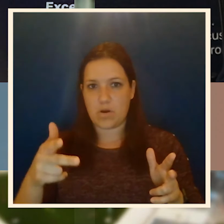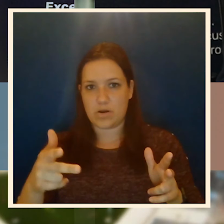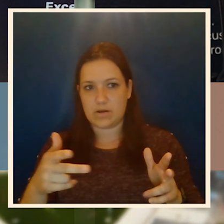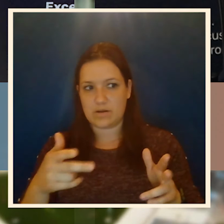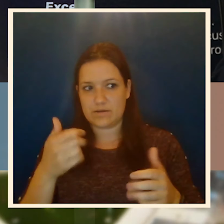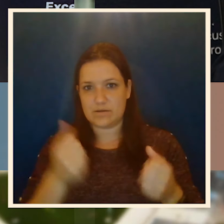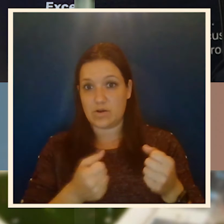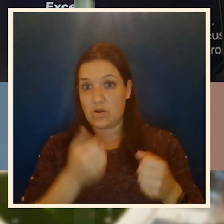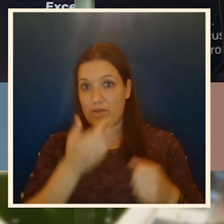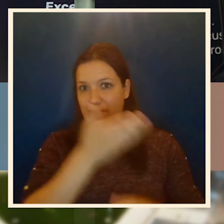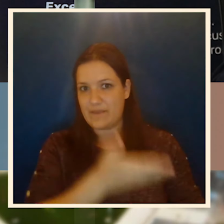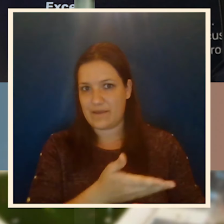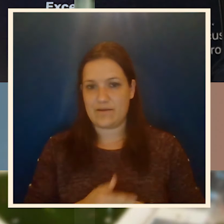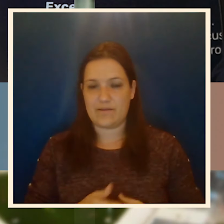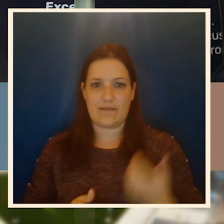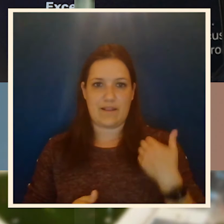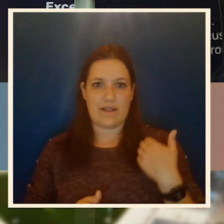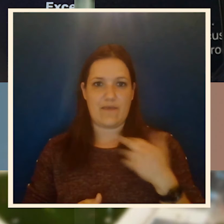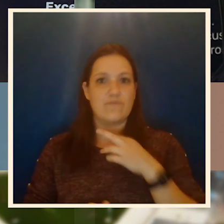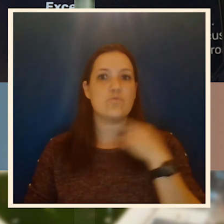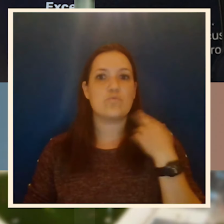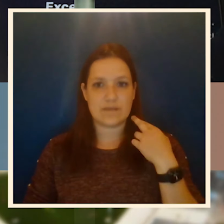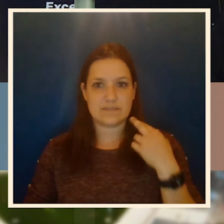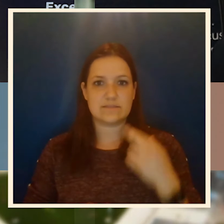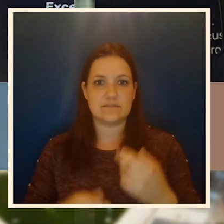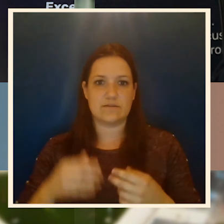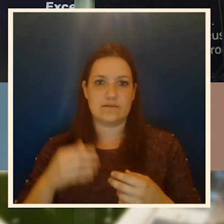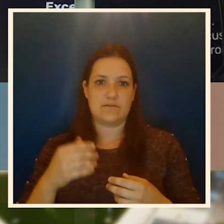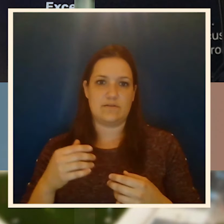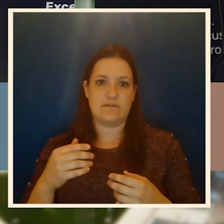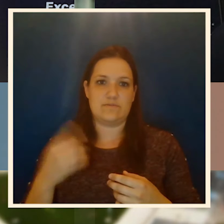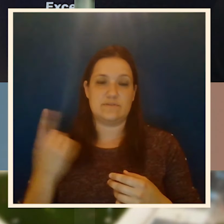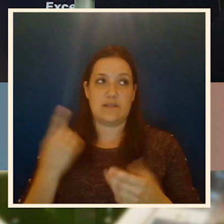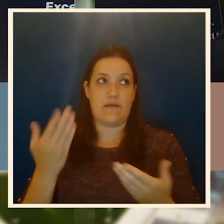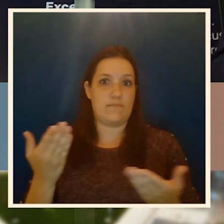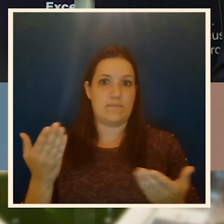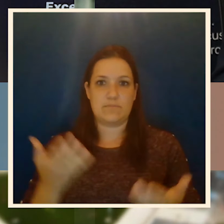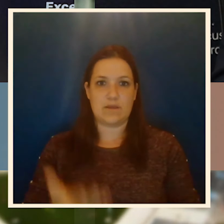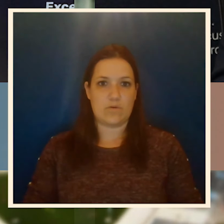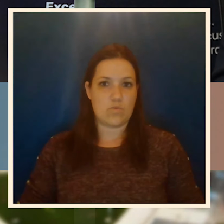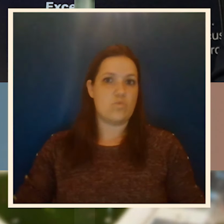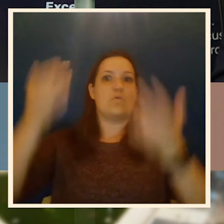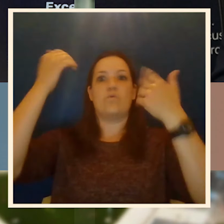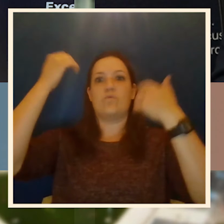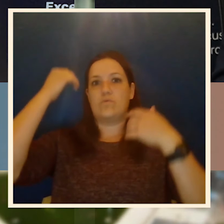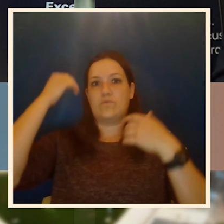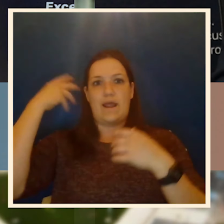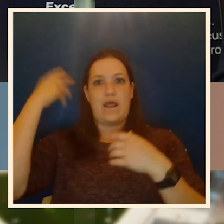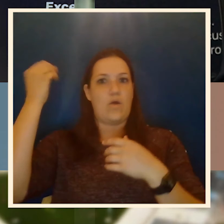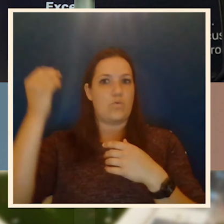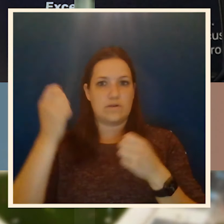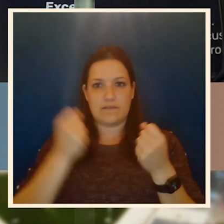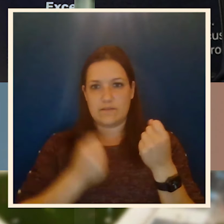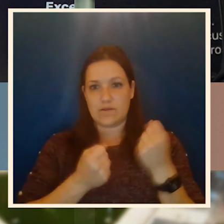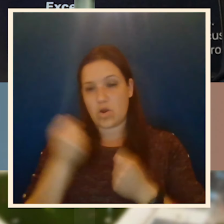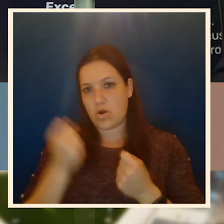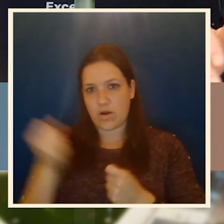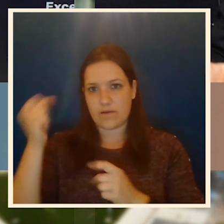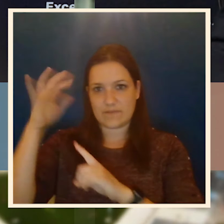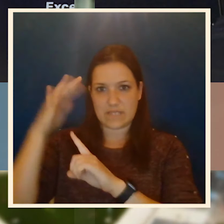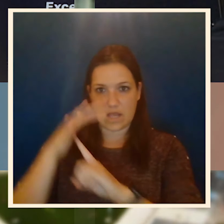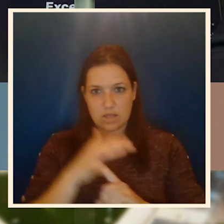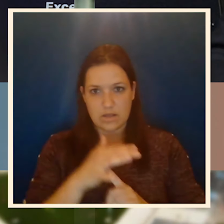there that are, you know, have the risk of having stuff lifted out of those vehicles. So, but